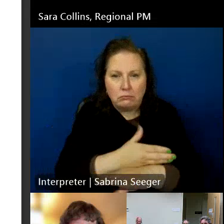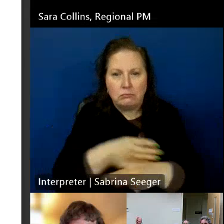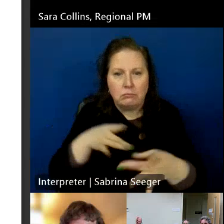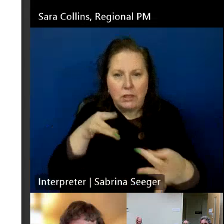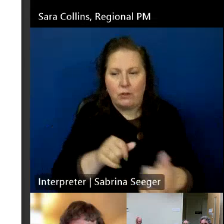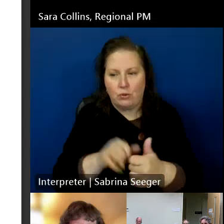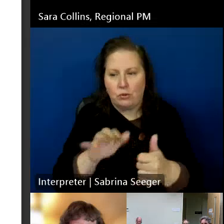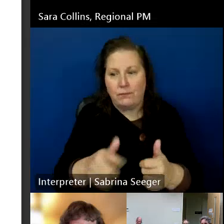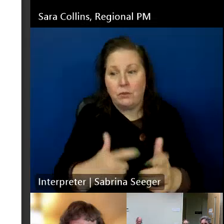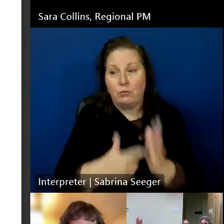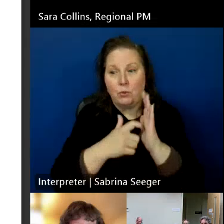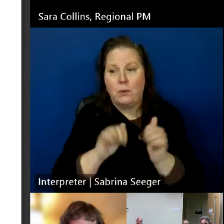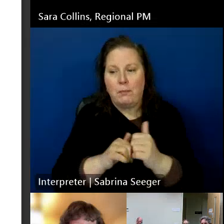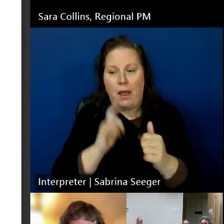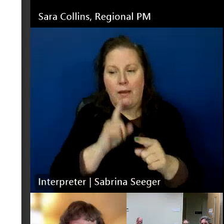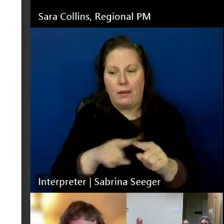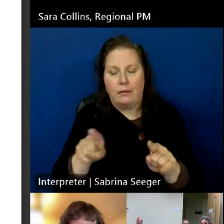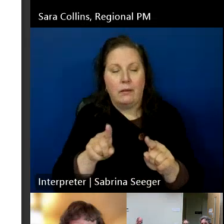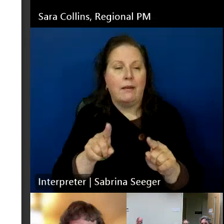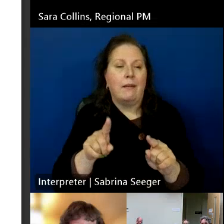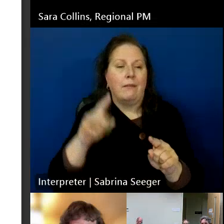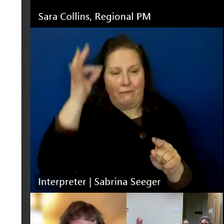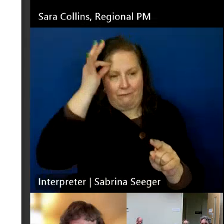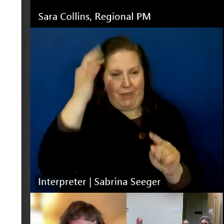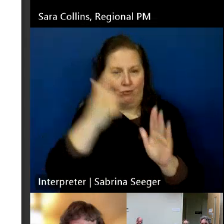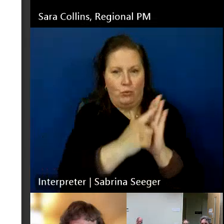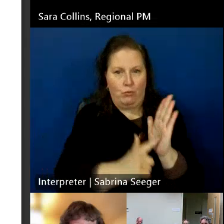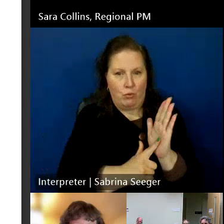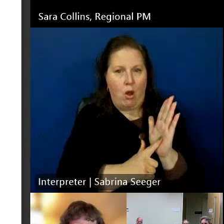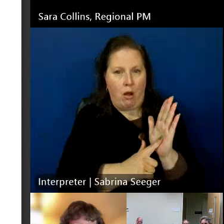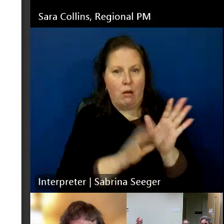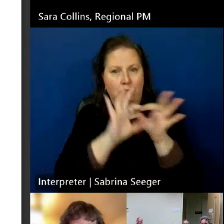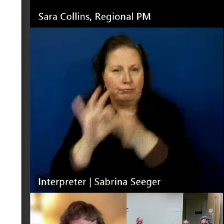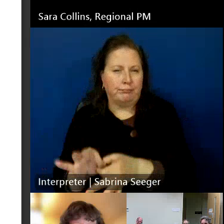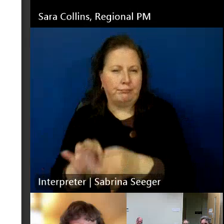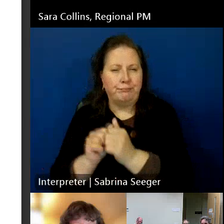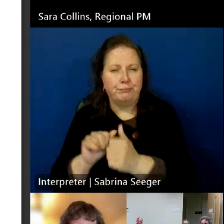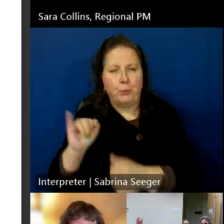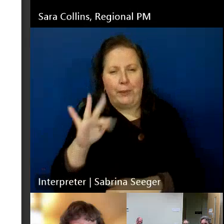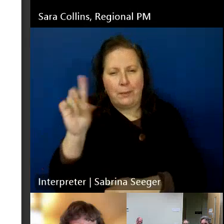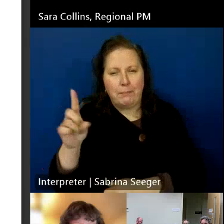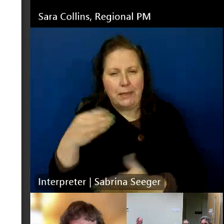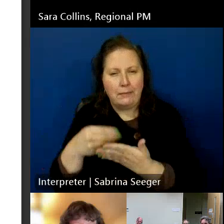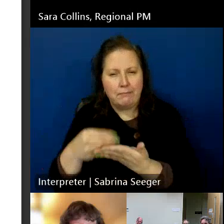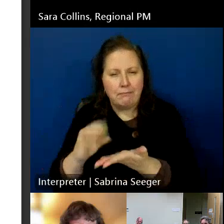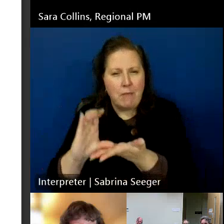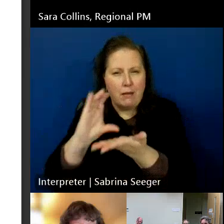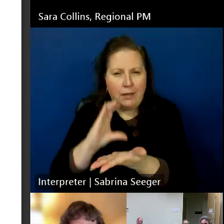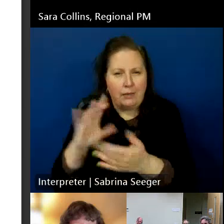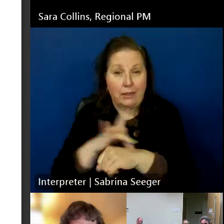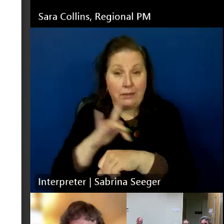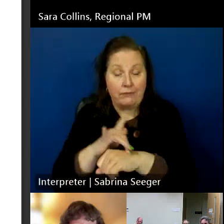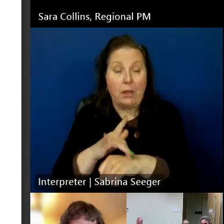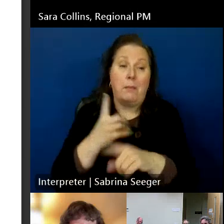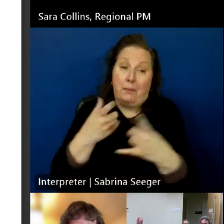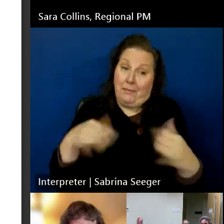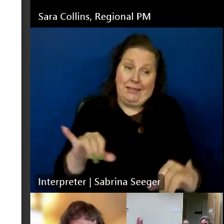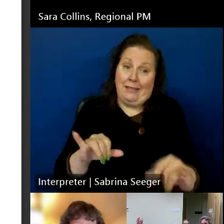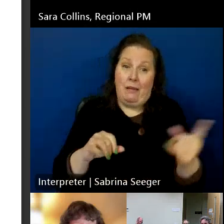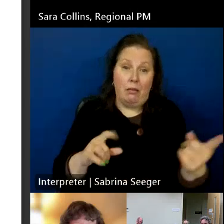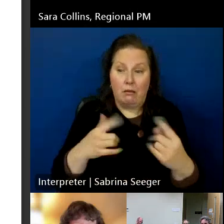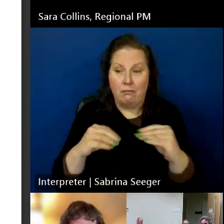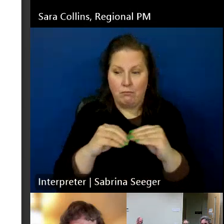by federal statute that's attached to the BEAD funding that the state has available, but nevertheless, there are things the state